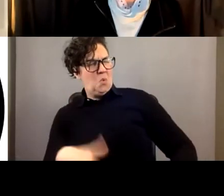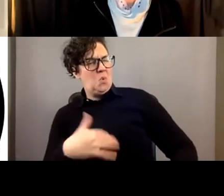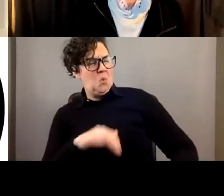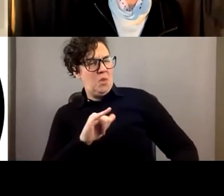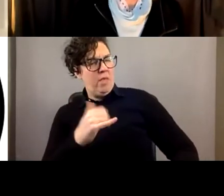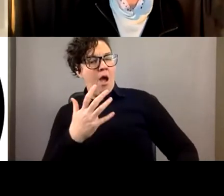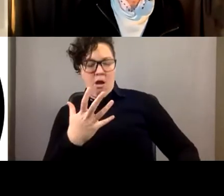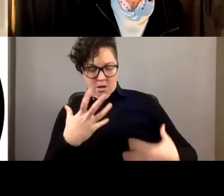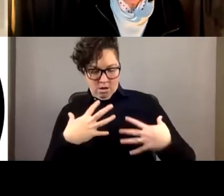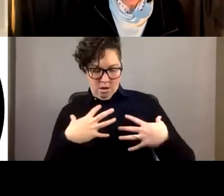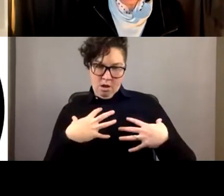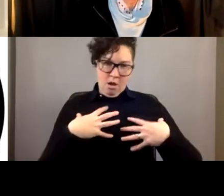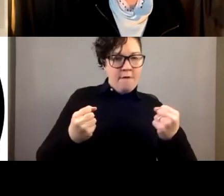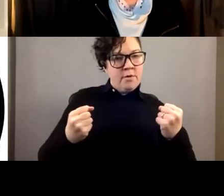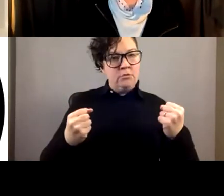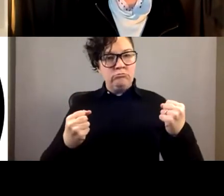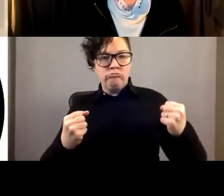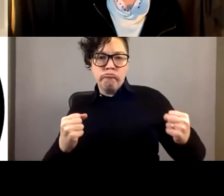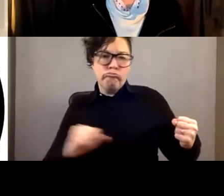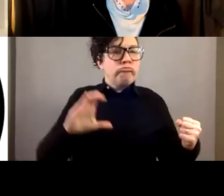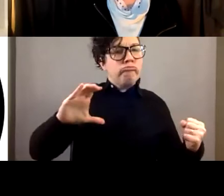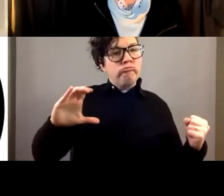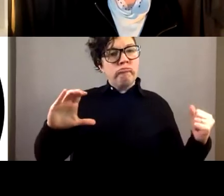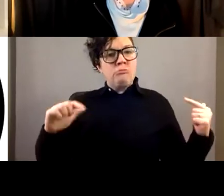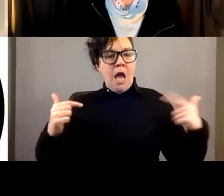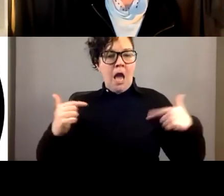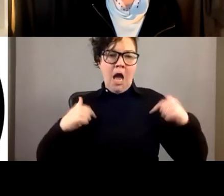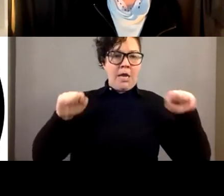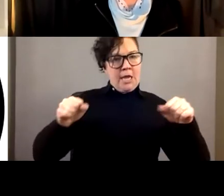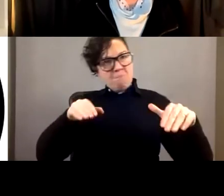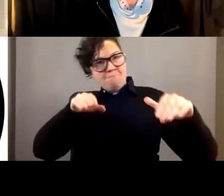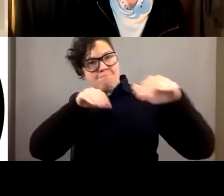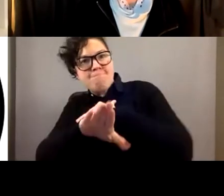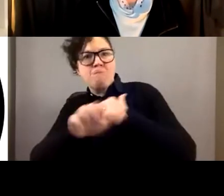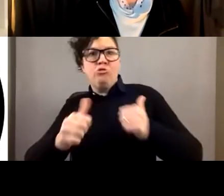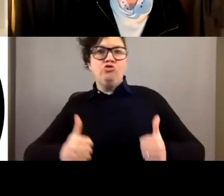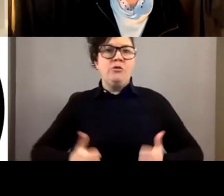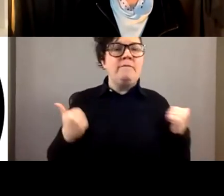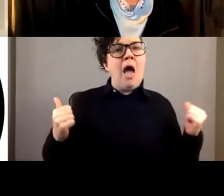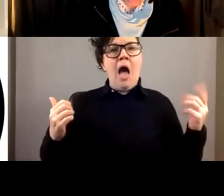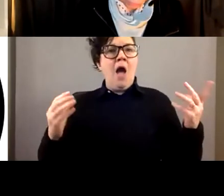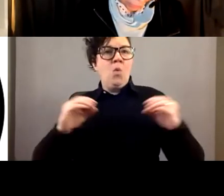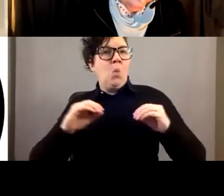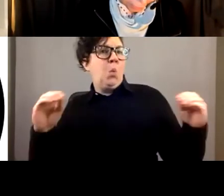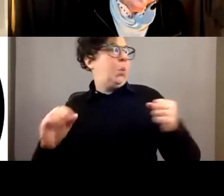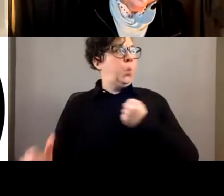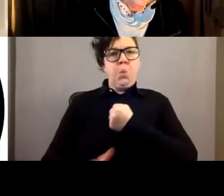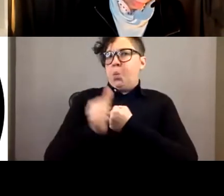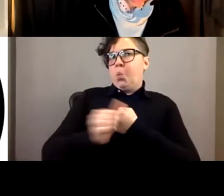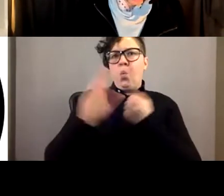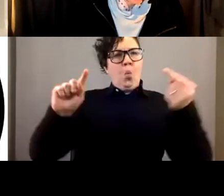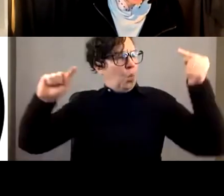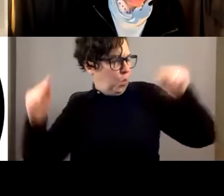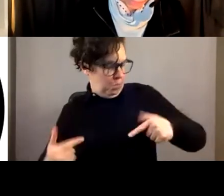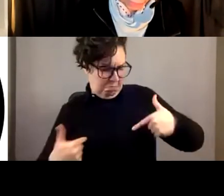confidence of being able to survive this moment and to do so without particular consequence.